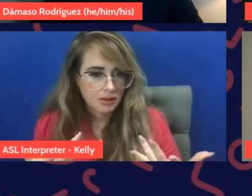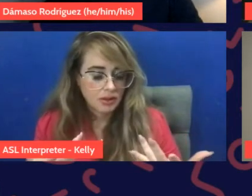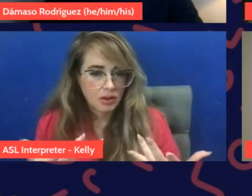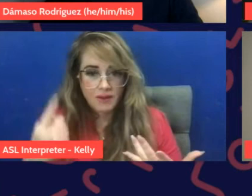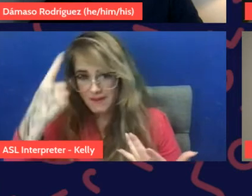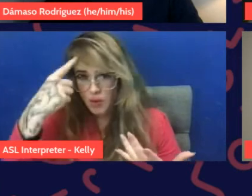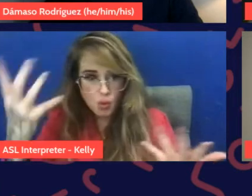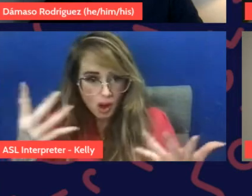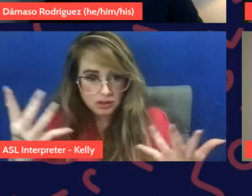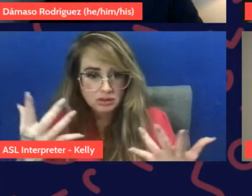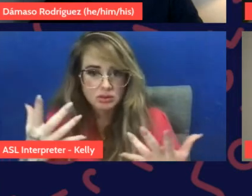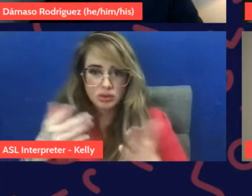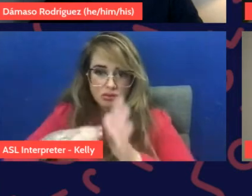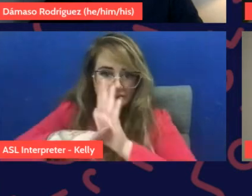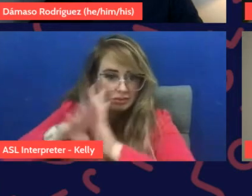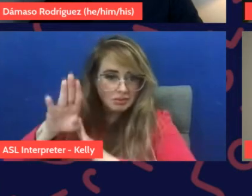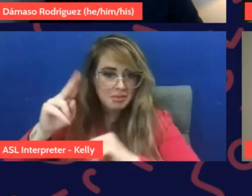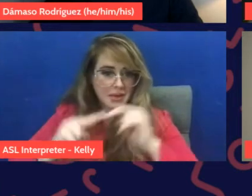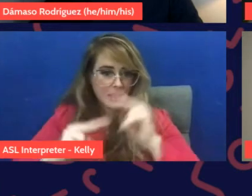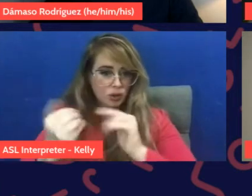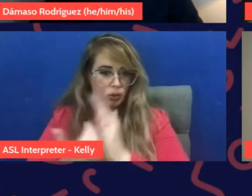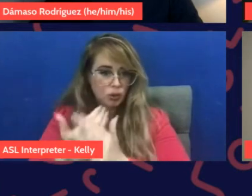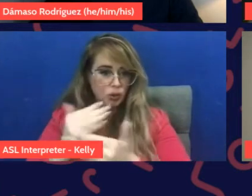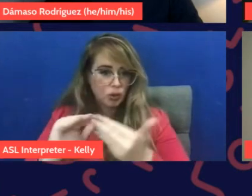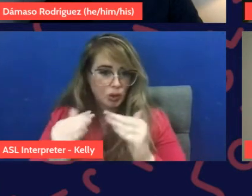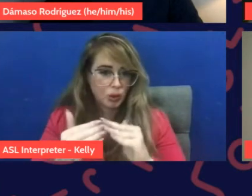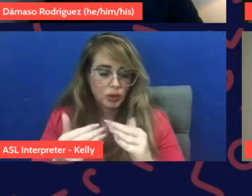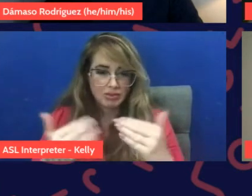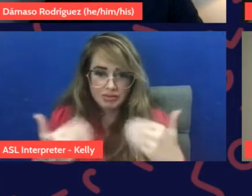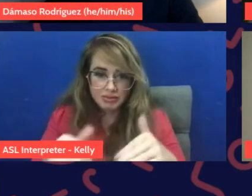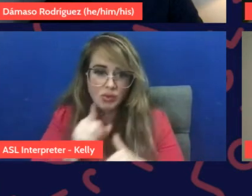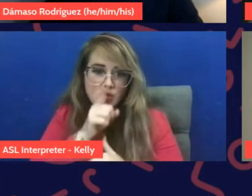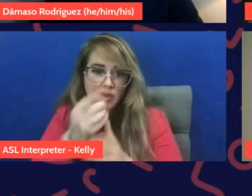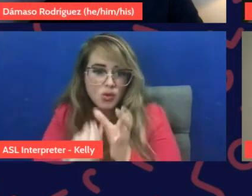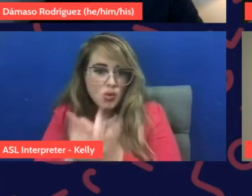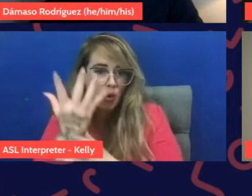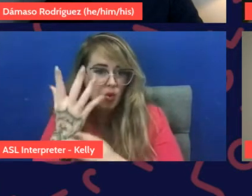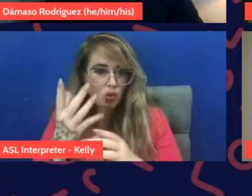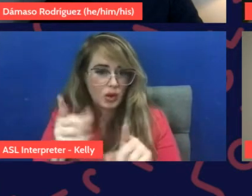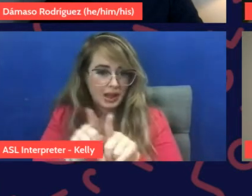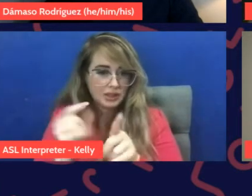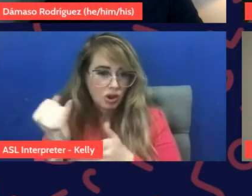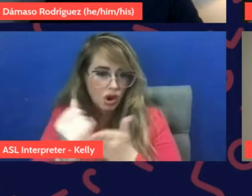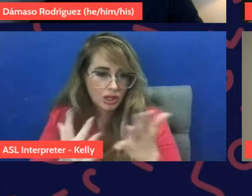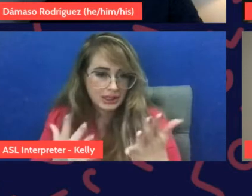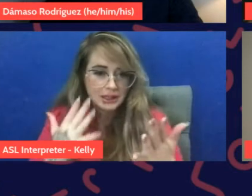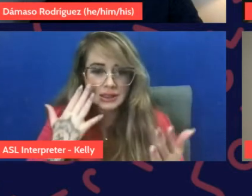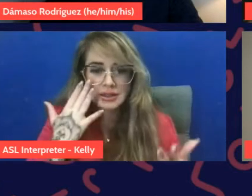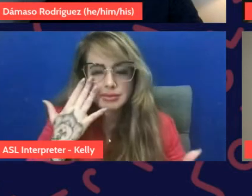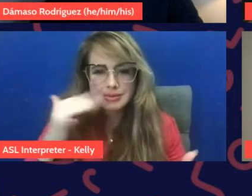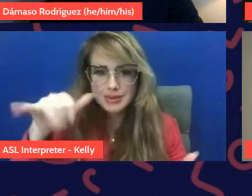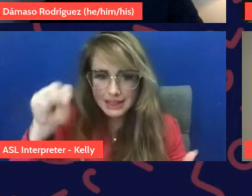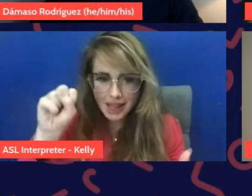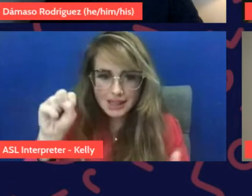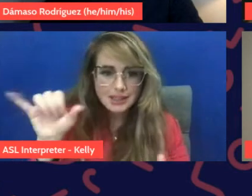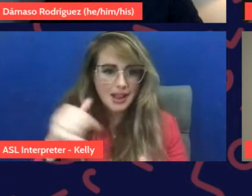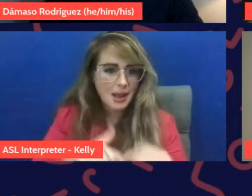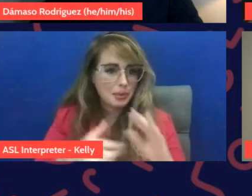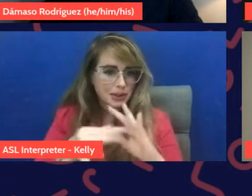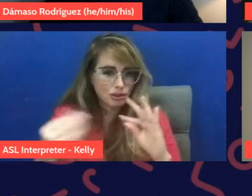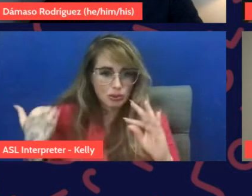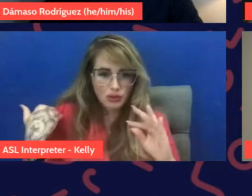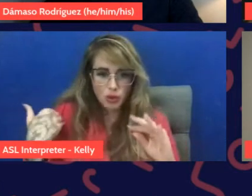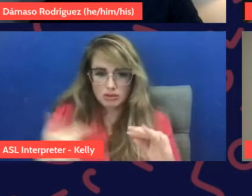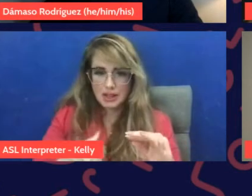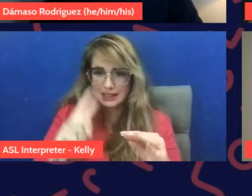build a new community and to really to grow as an artist. And yes, and as I said before, I see